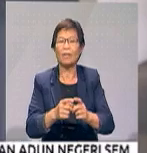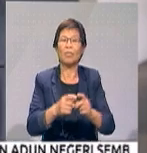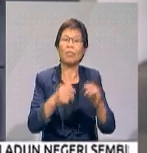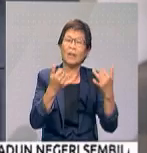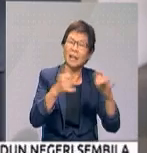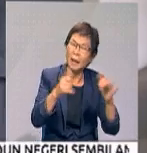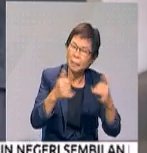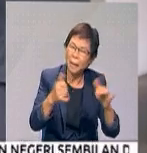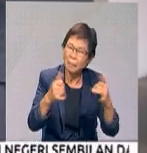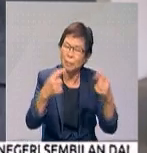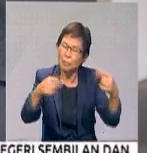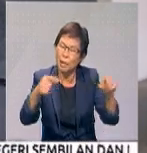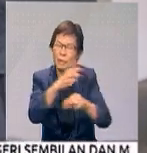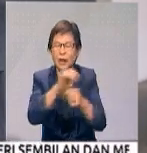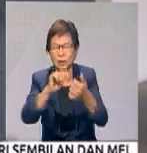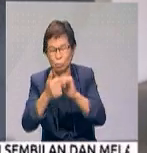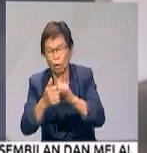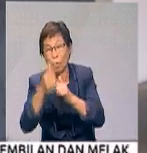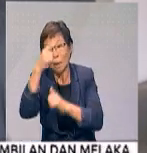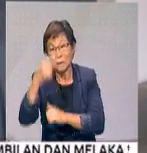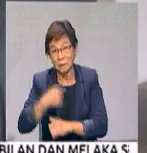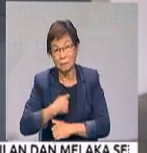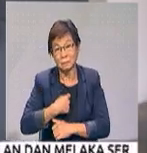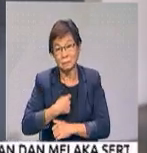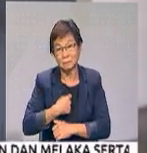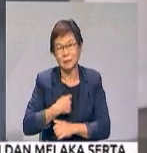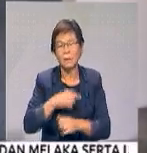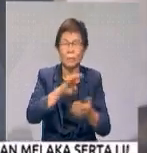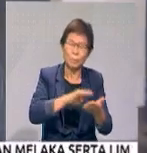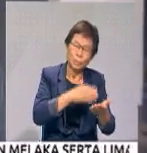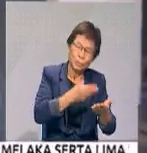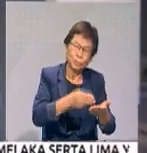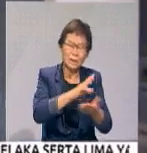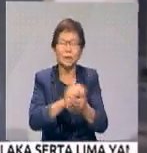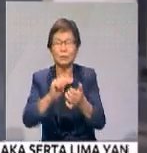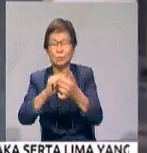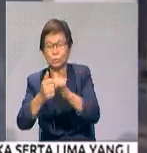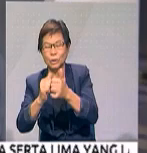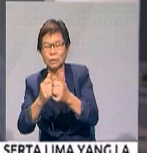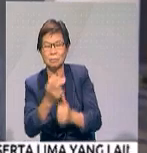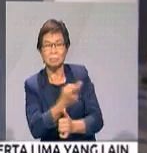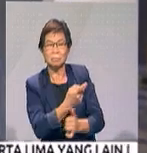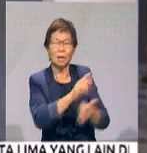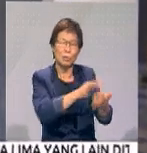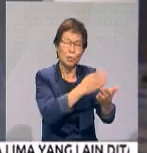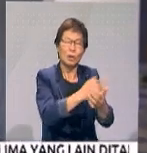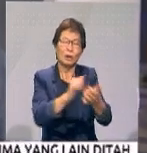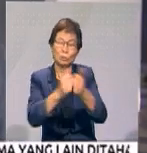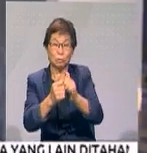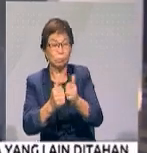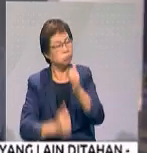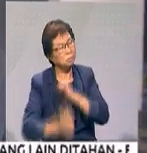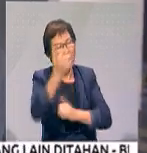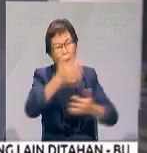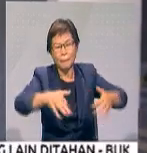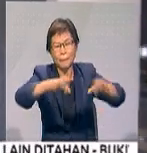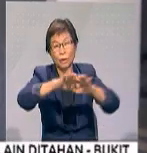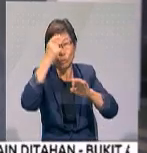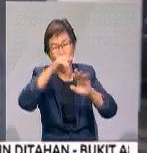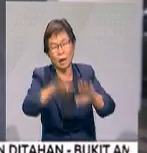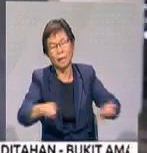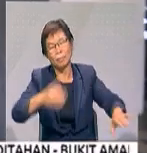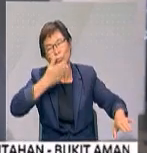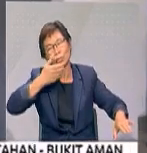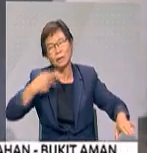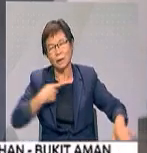like, dan juga sports. Bagi saya, music dan sukan adalah sangat penting untuk anak-anak muda